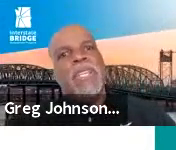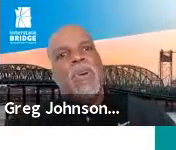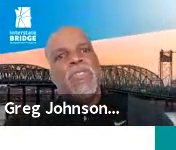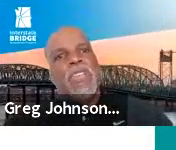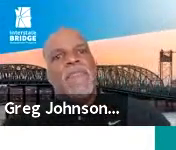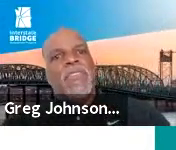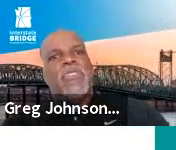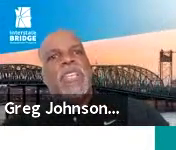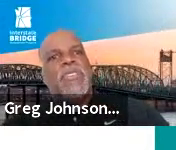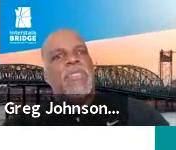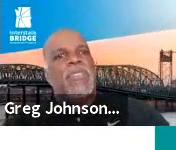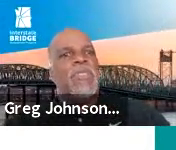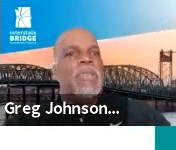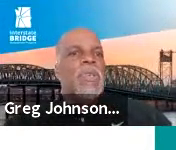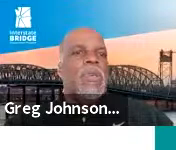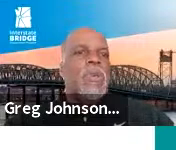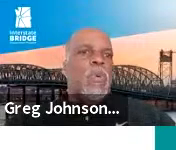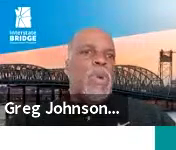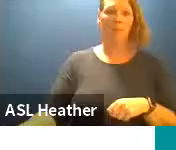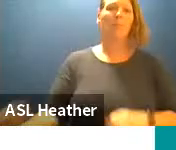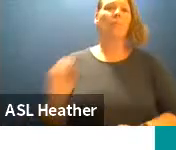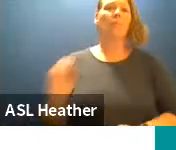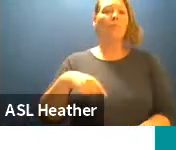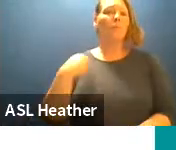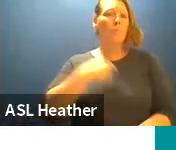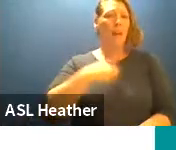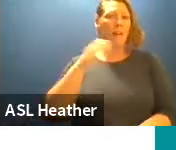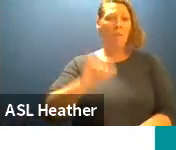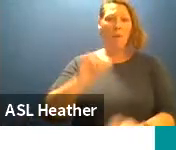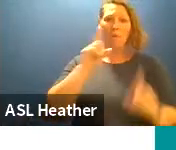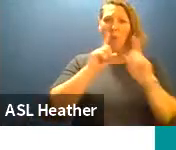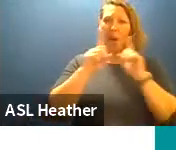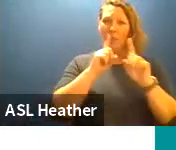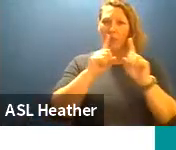been having those conversations. We are